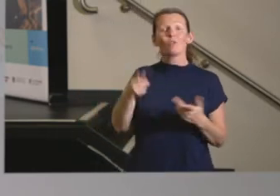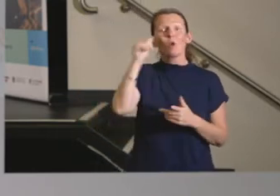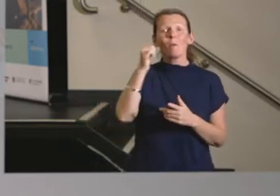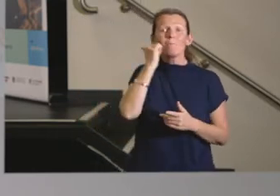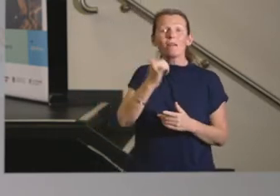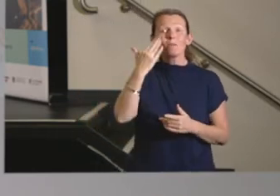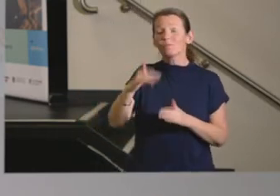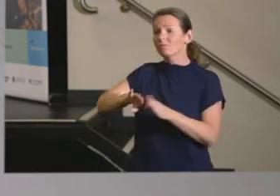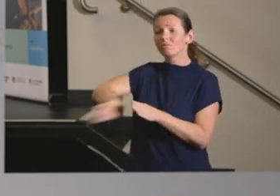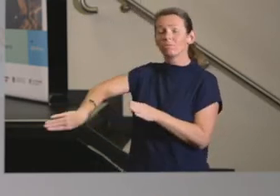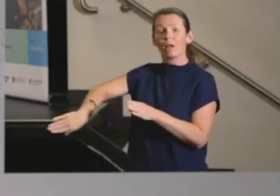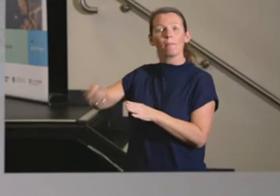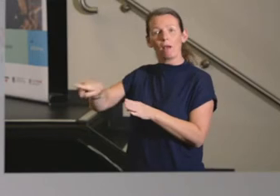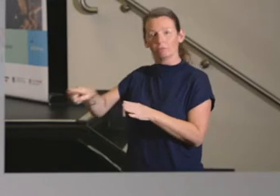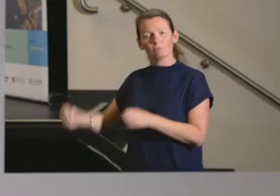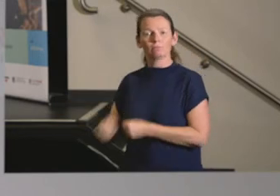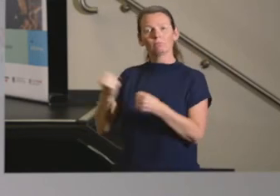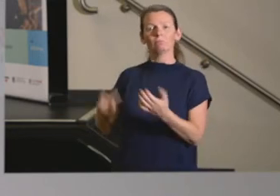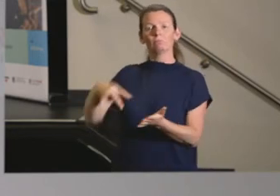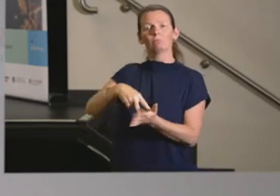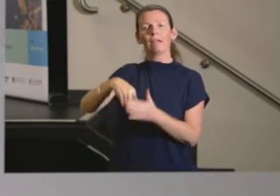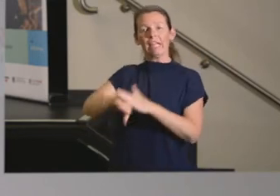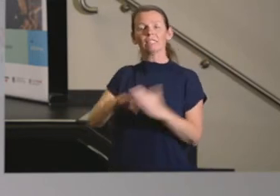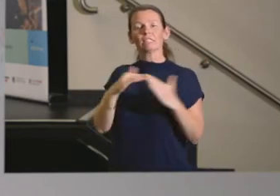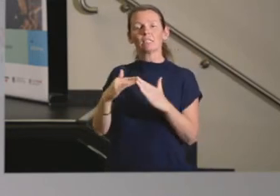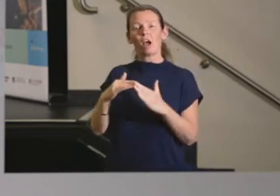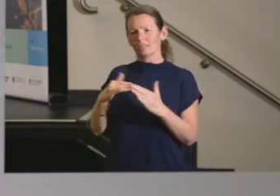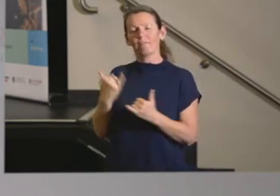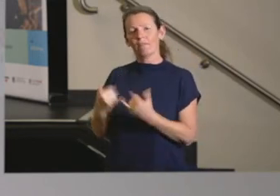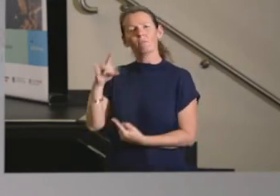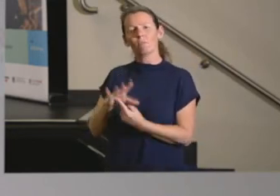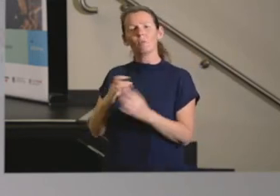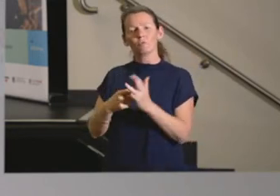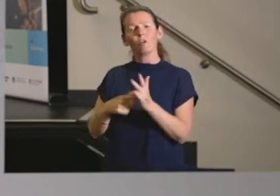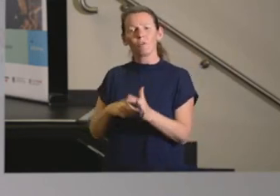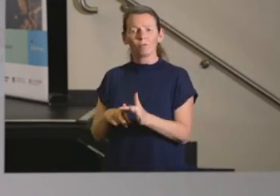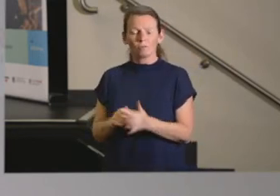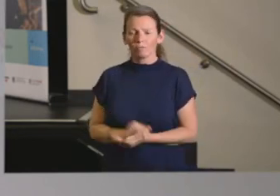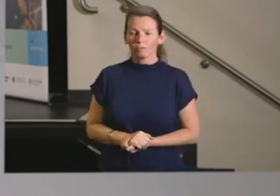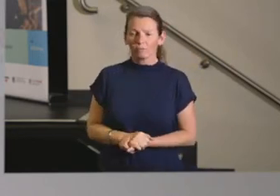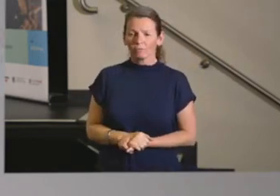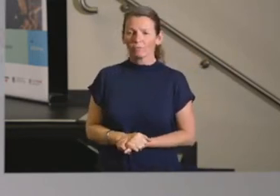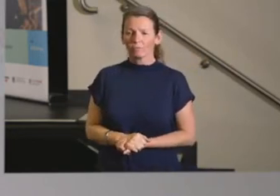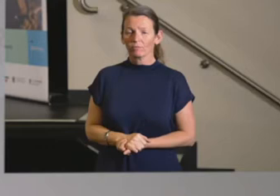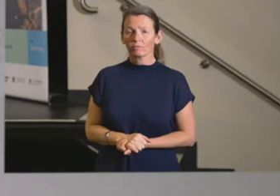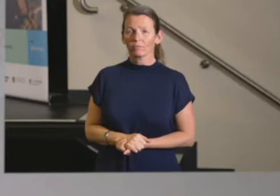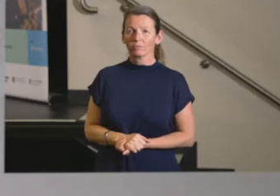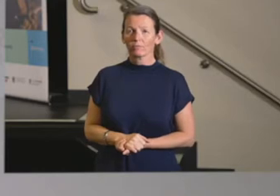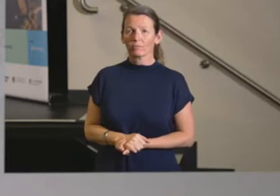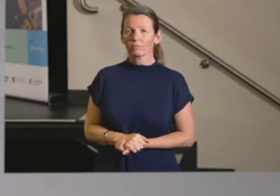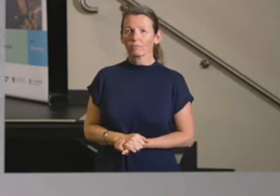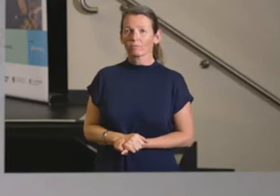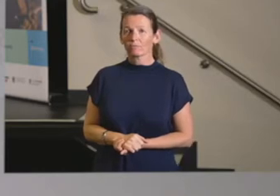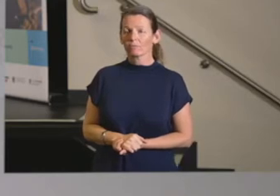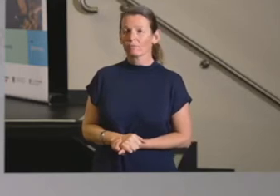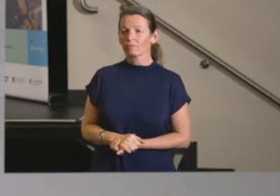very vital role in their position in society and their well-being as well. Now, I think the challenge